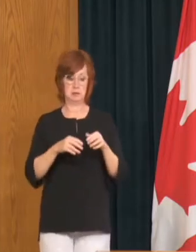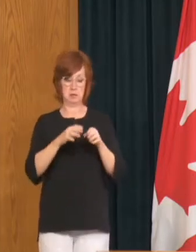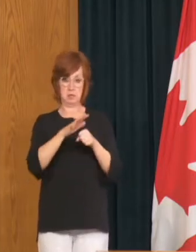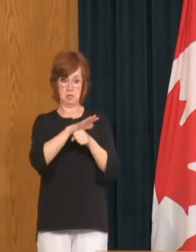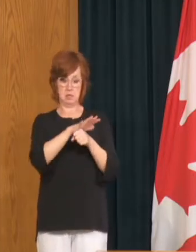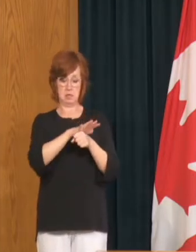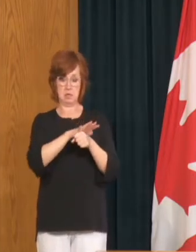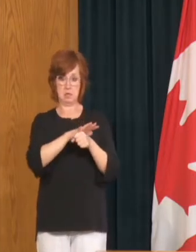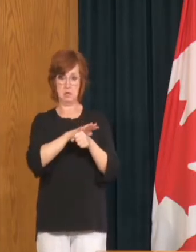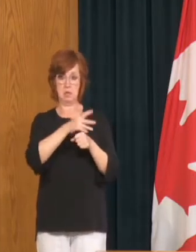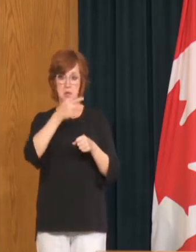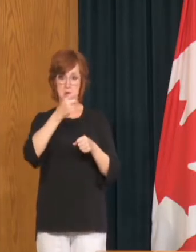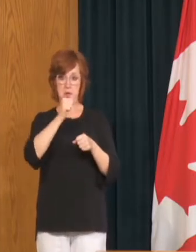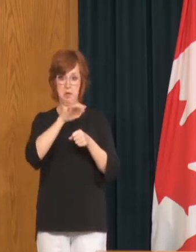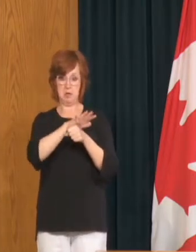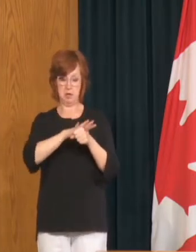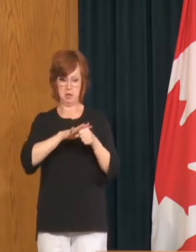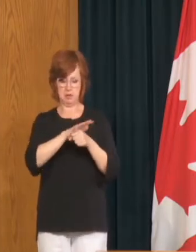maybe